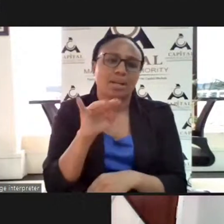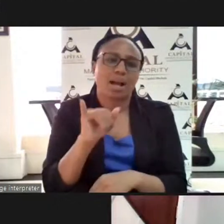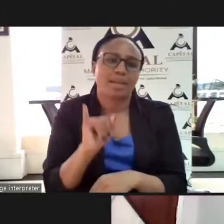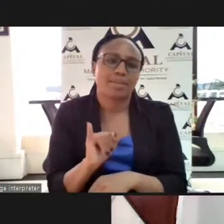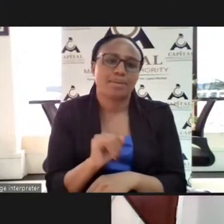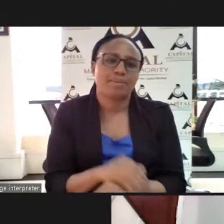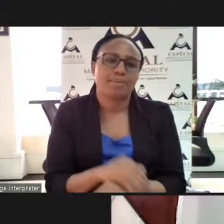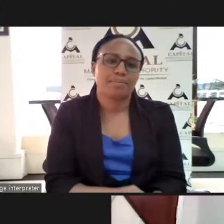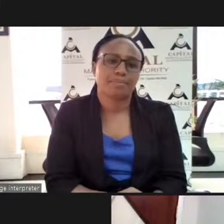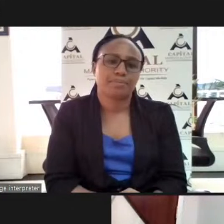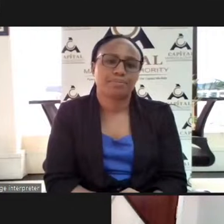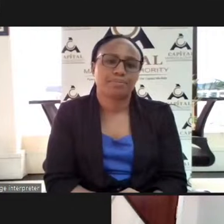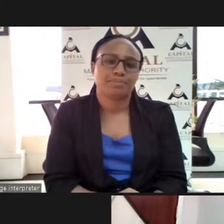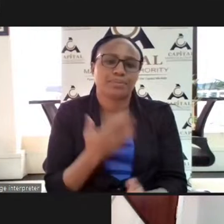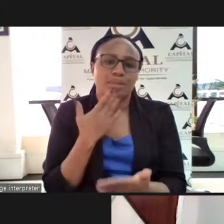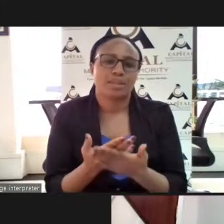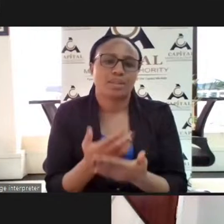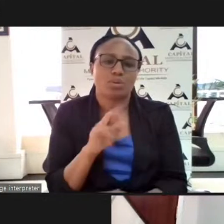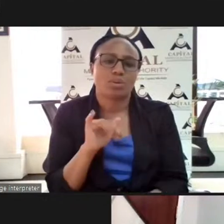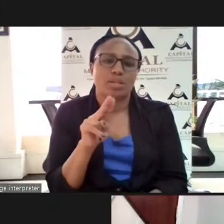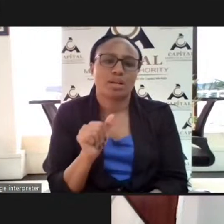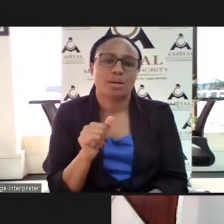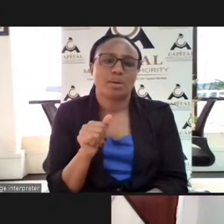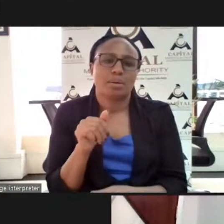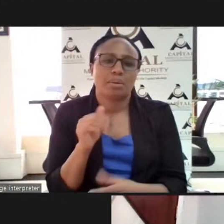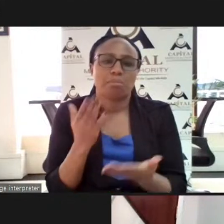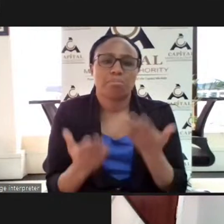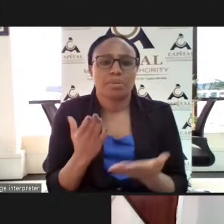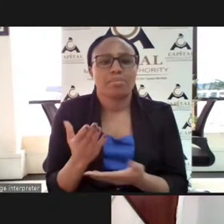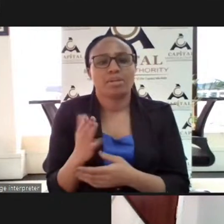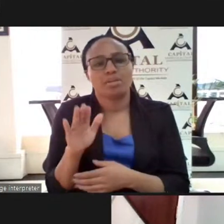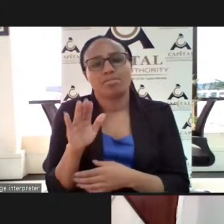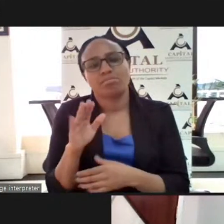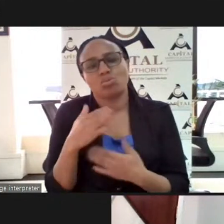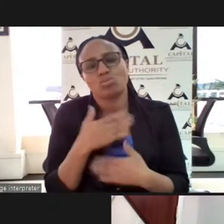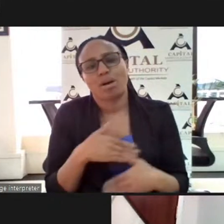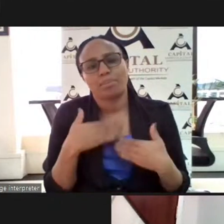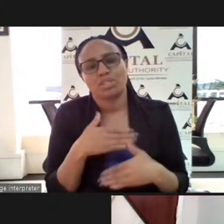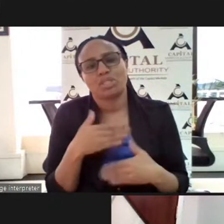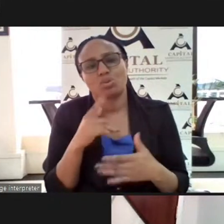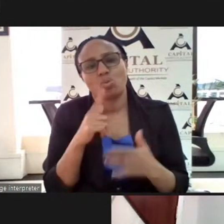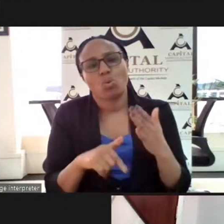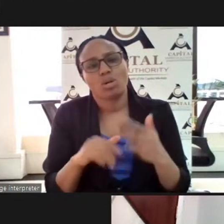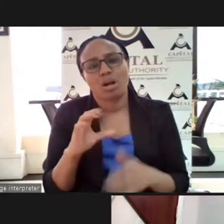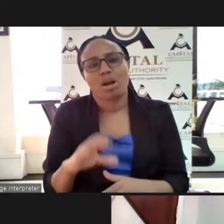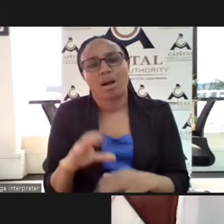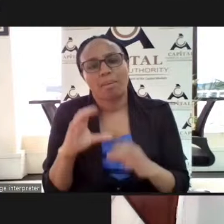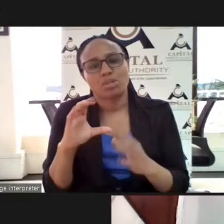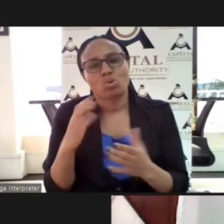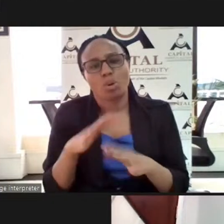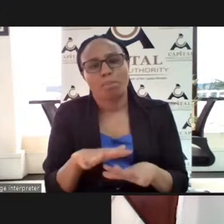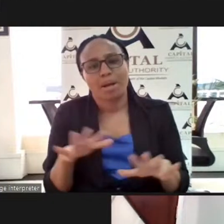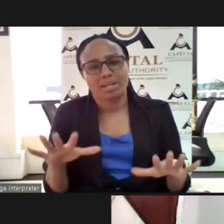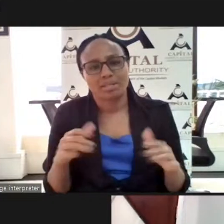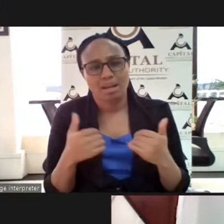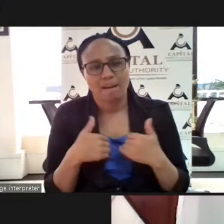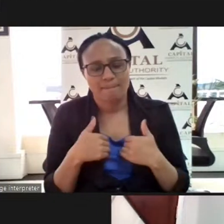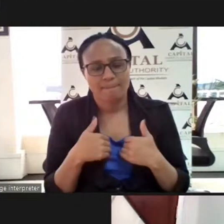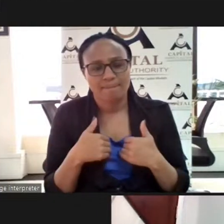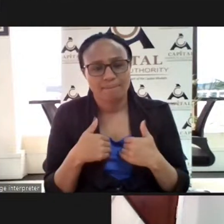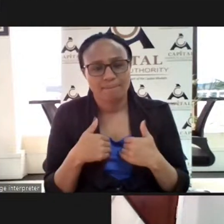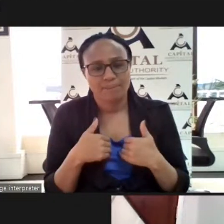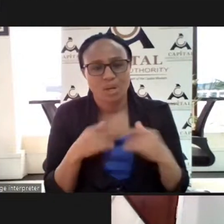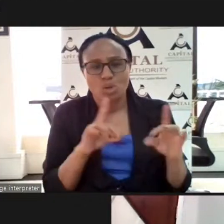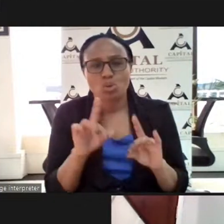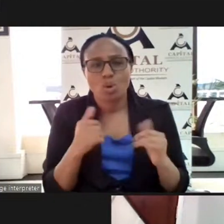Thank you, Rina. And maybe in terms of just appreciating what capital markets have, do you